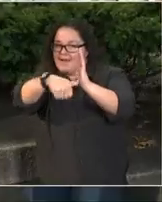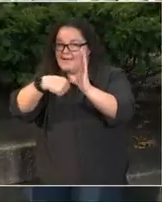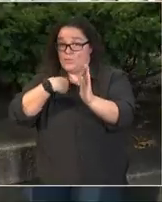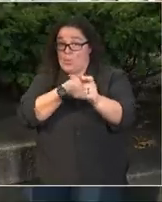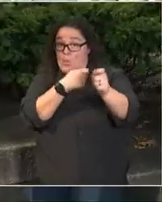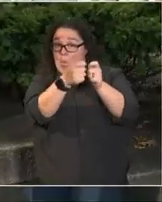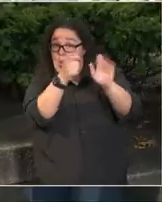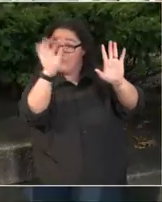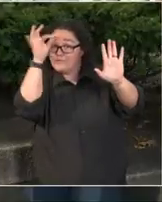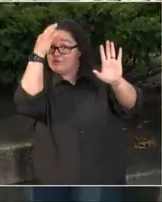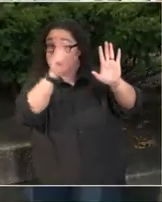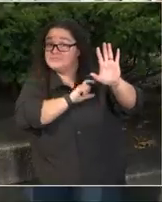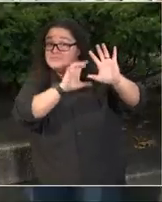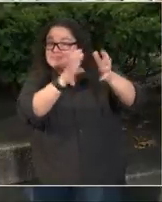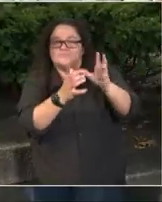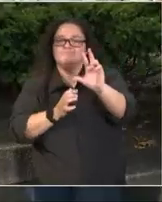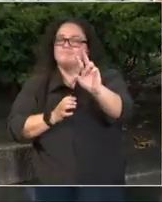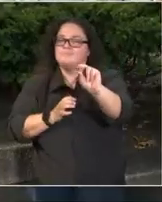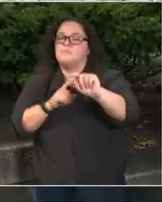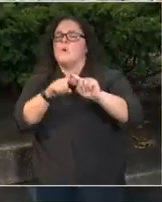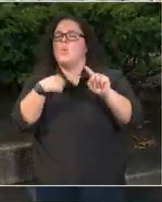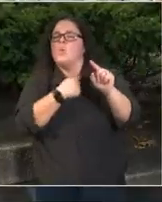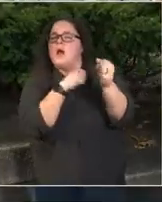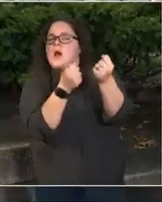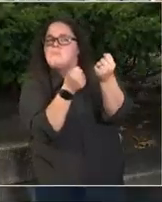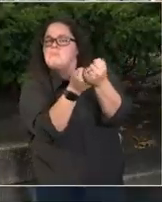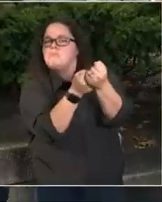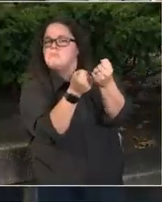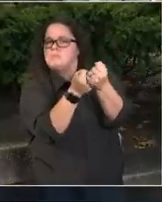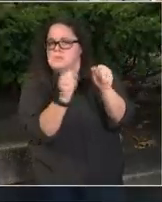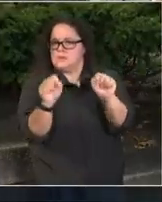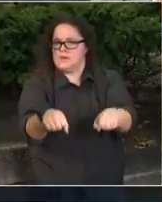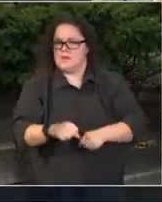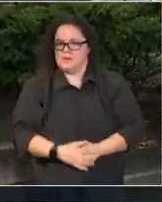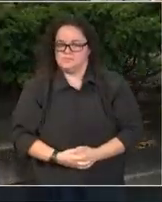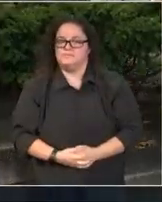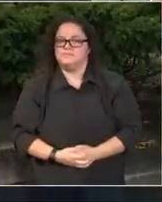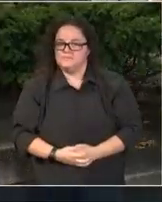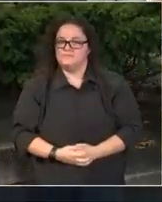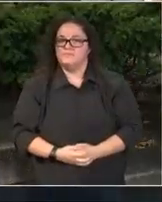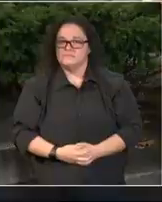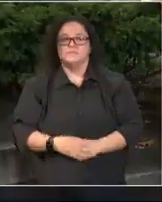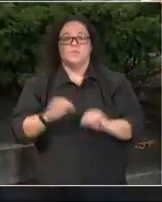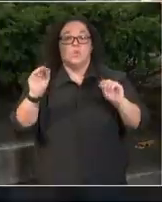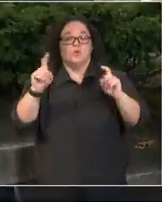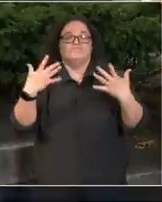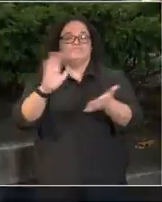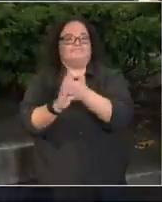influence how they're being deployed. Mayor Bowser. Thanks. No more questions. Thank you, everybody.